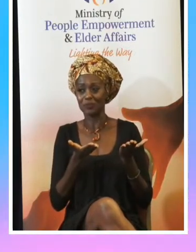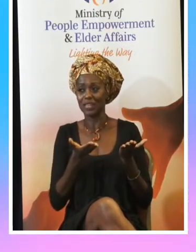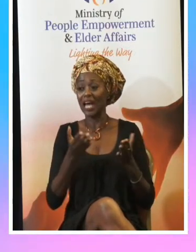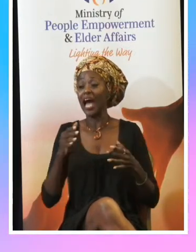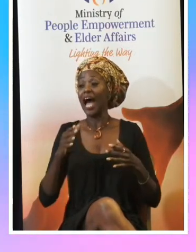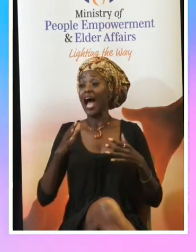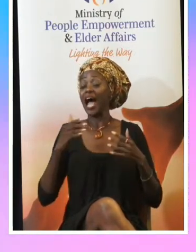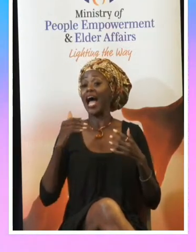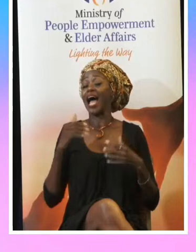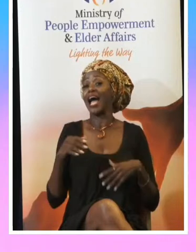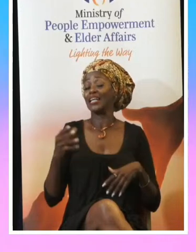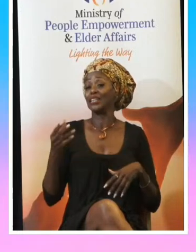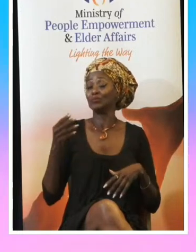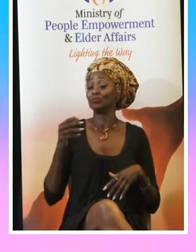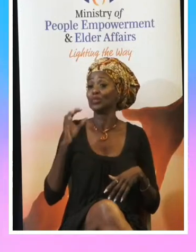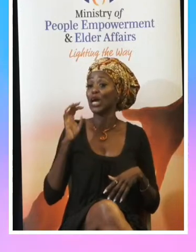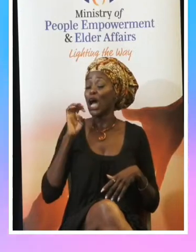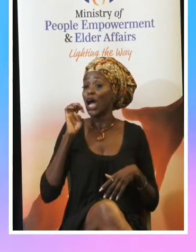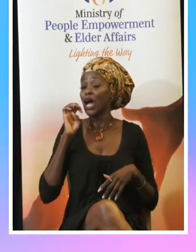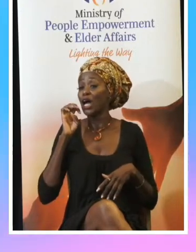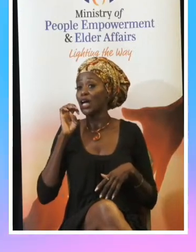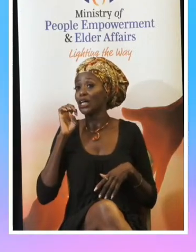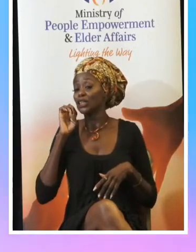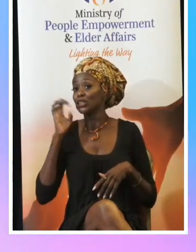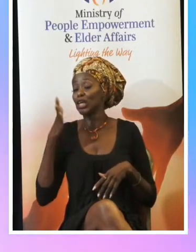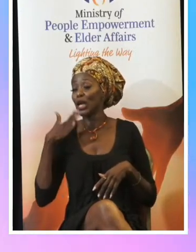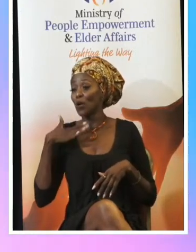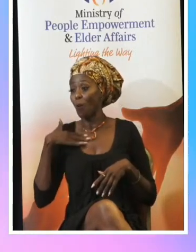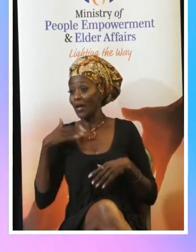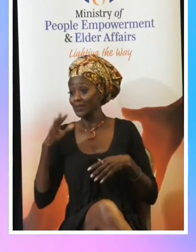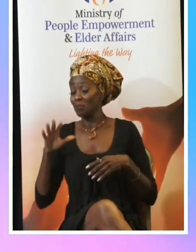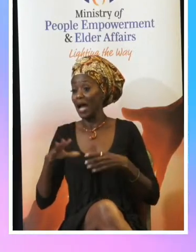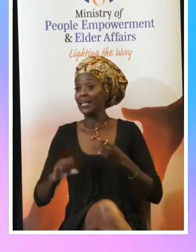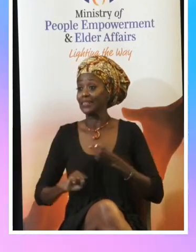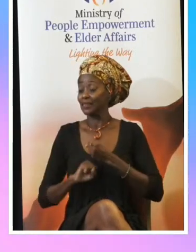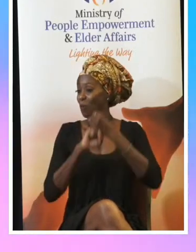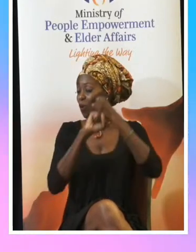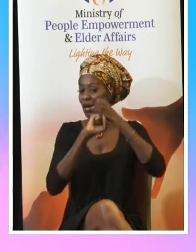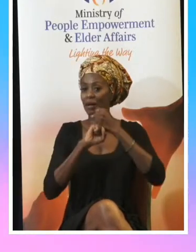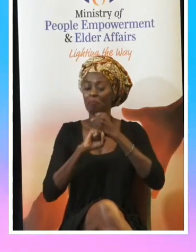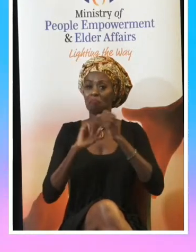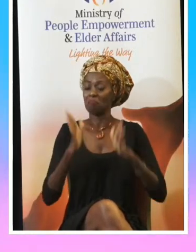champion for me on day one, and